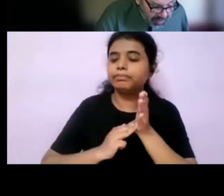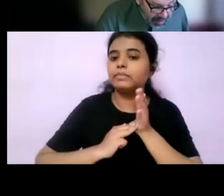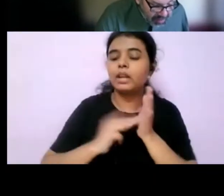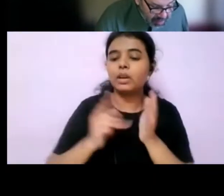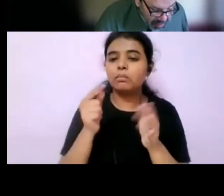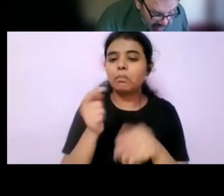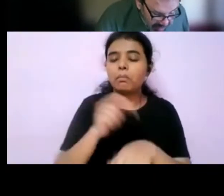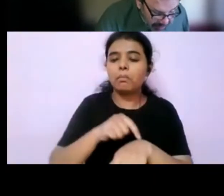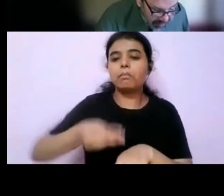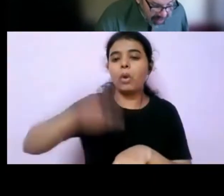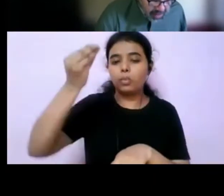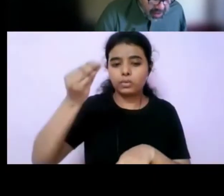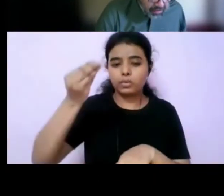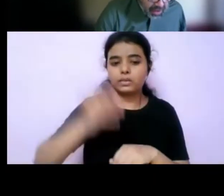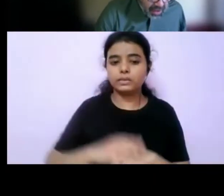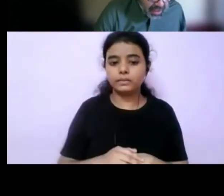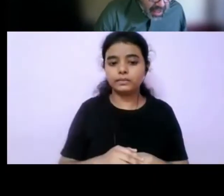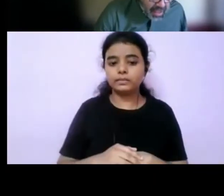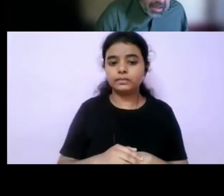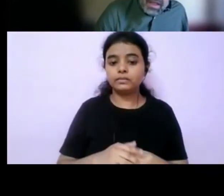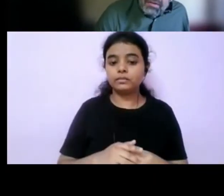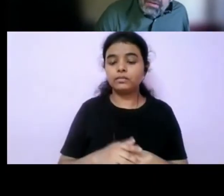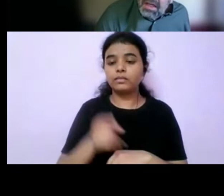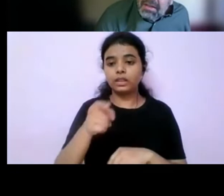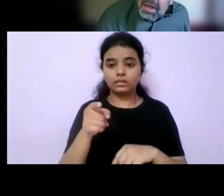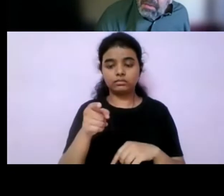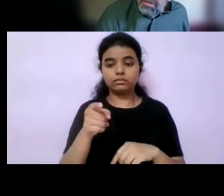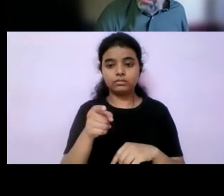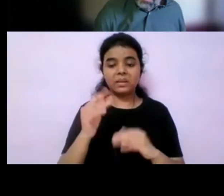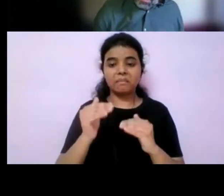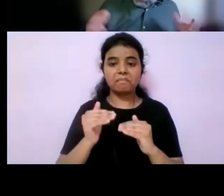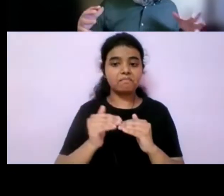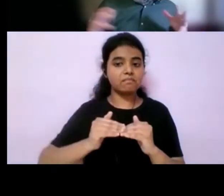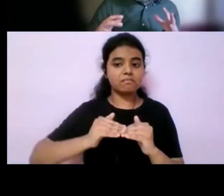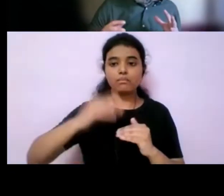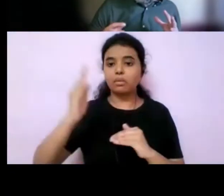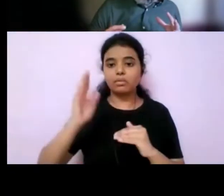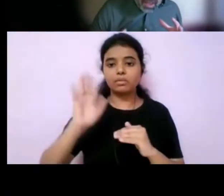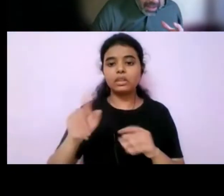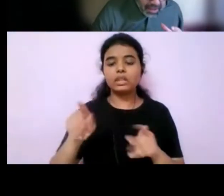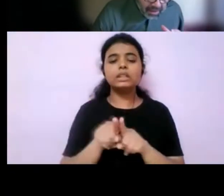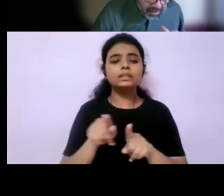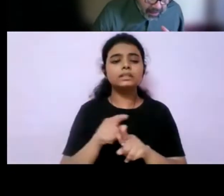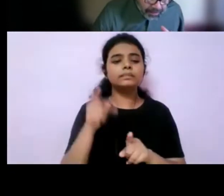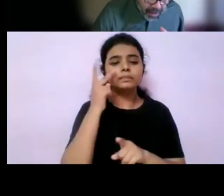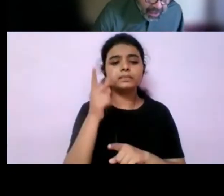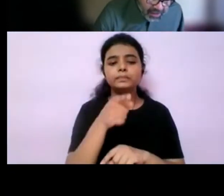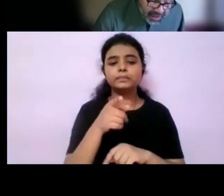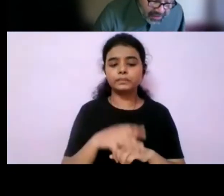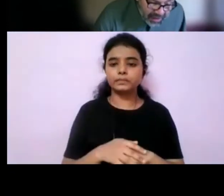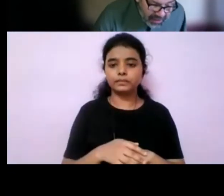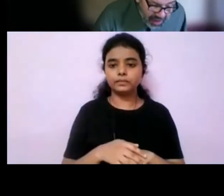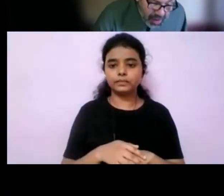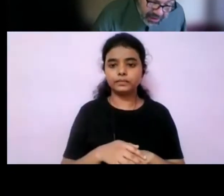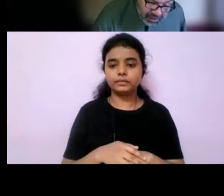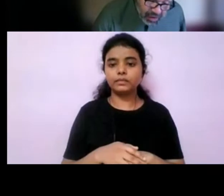for disabled children is up to 5 times higher than it is for non-disabled children. So with statistics like these, it's easy